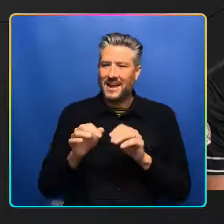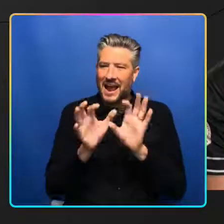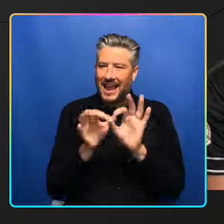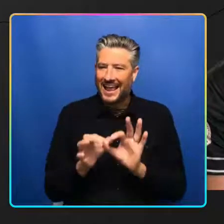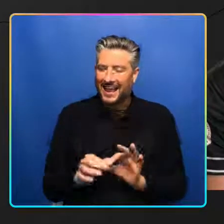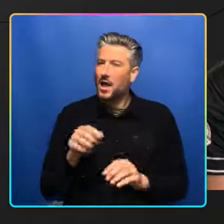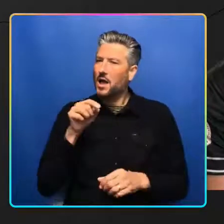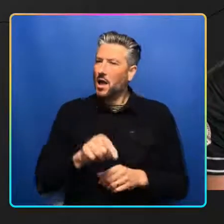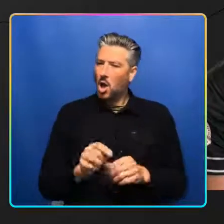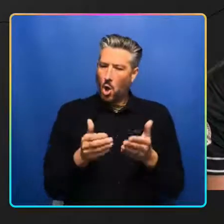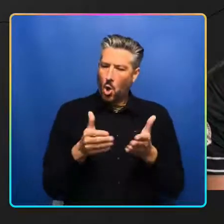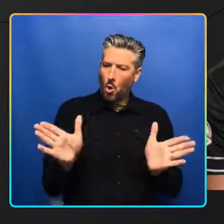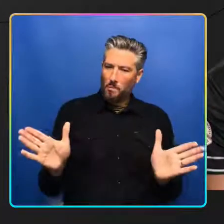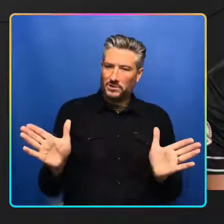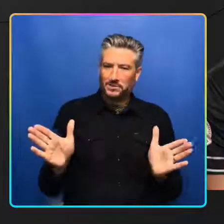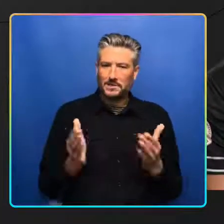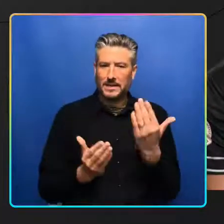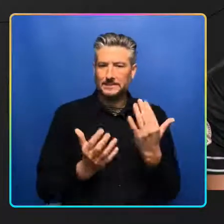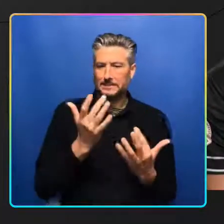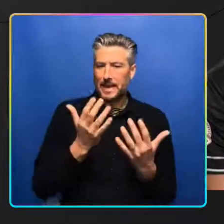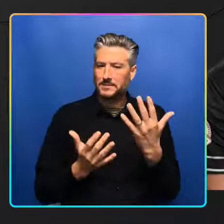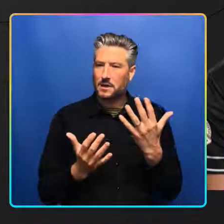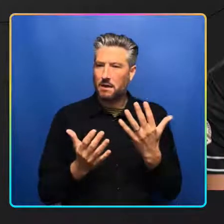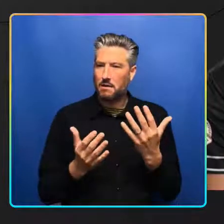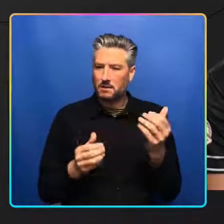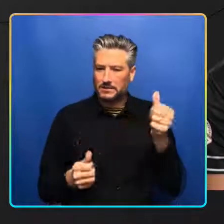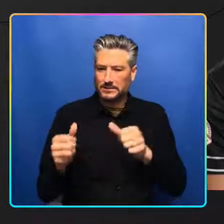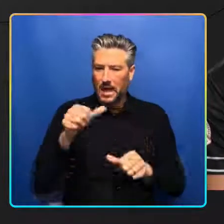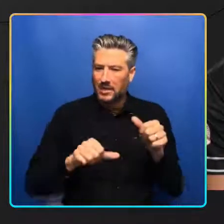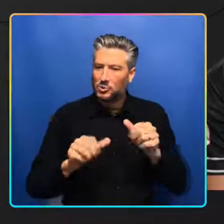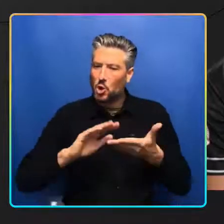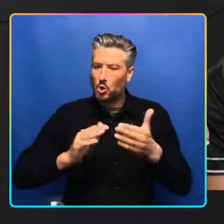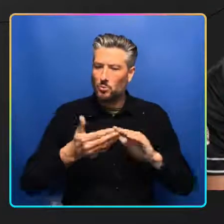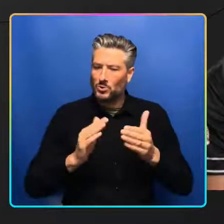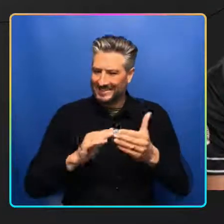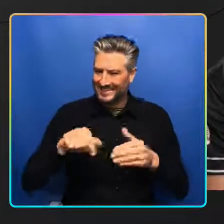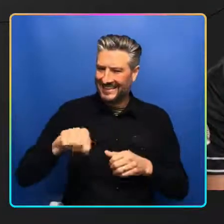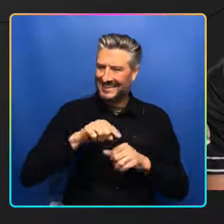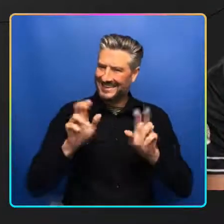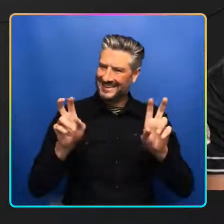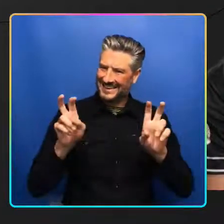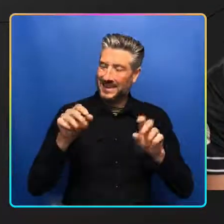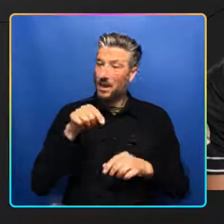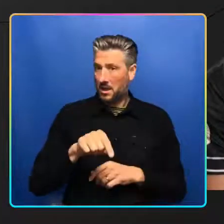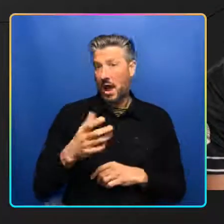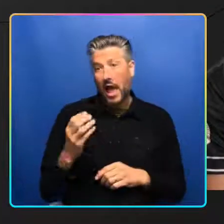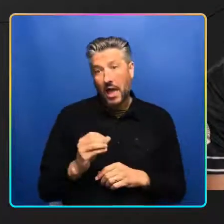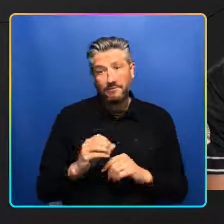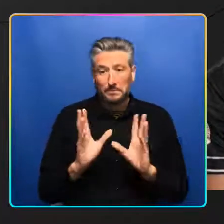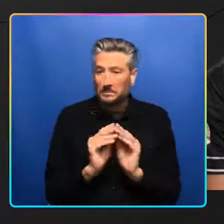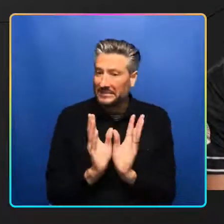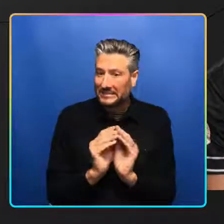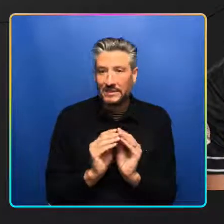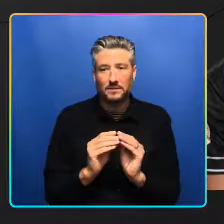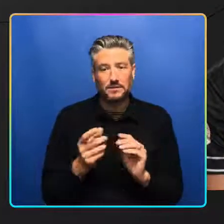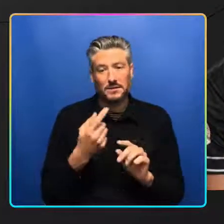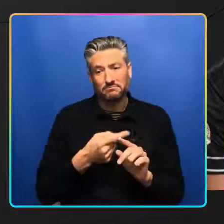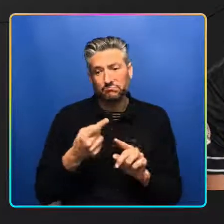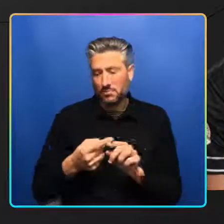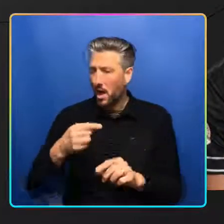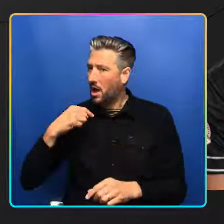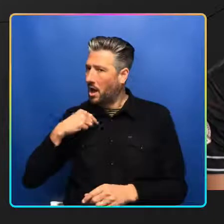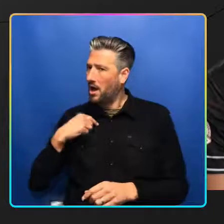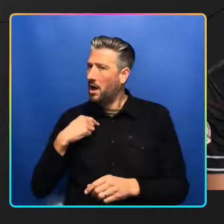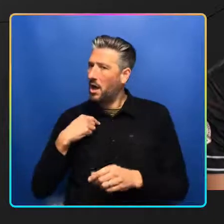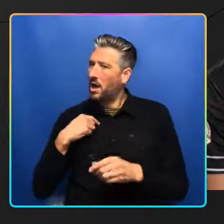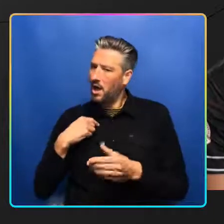Community, they have meetups and things like that. I'm signed up. I get emails from them all the time. They have some amazing